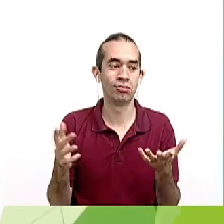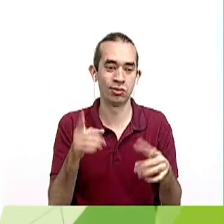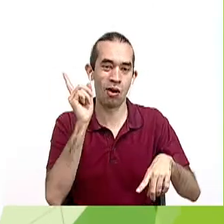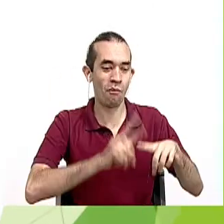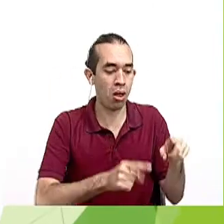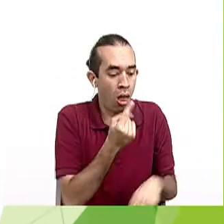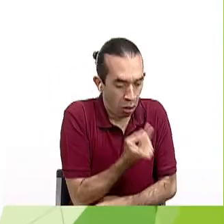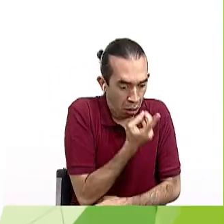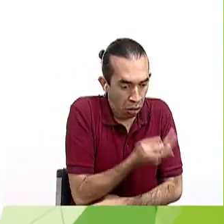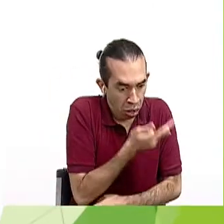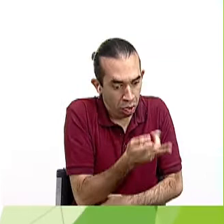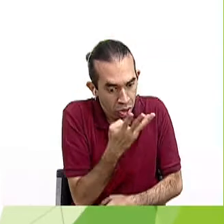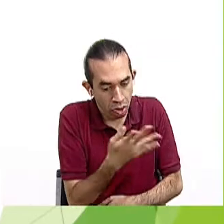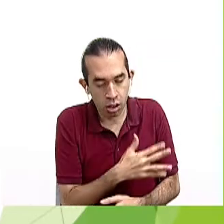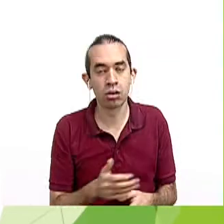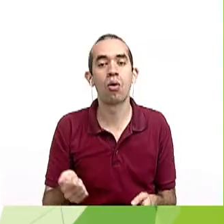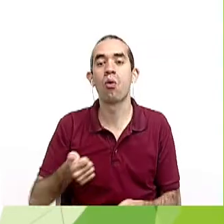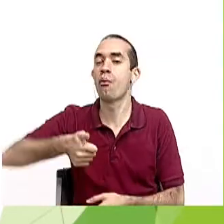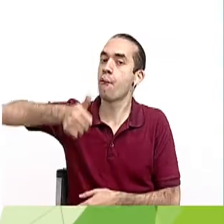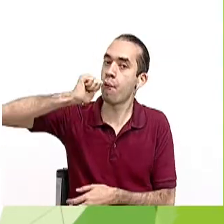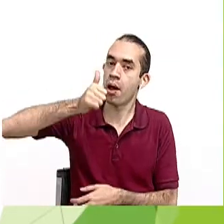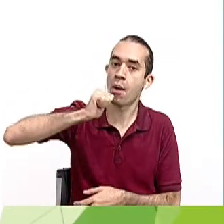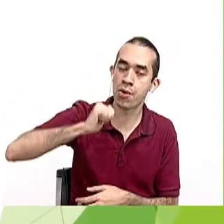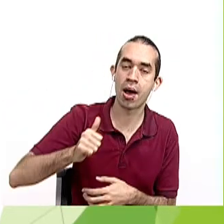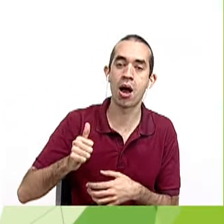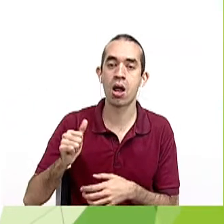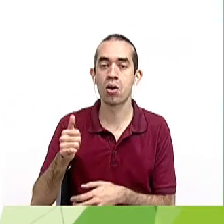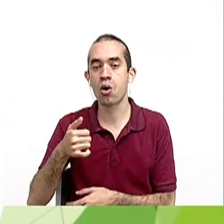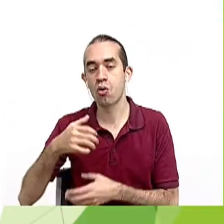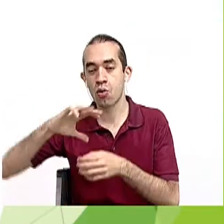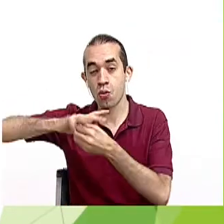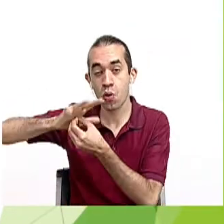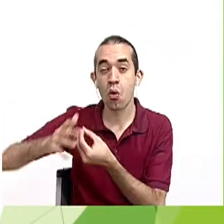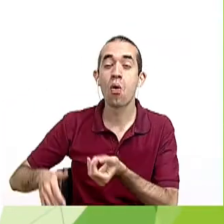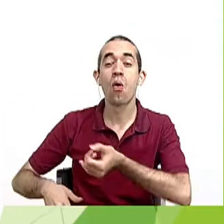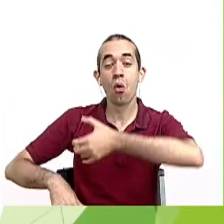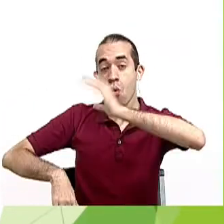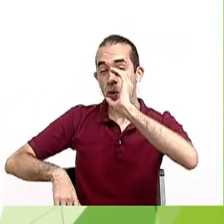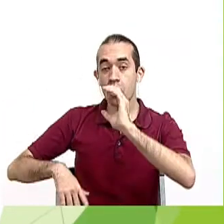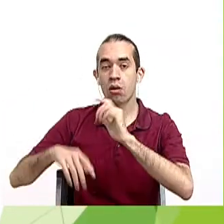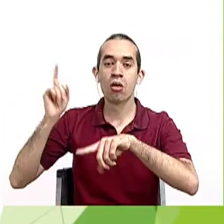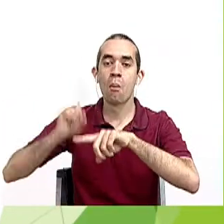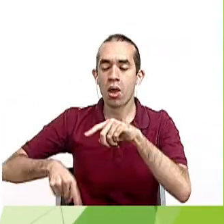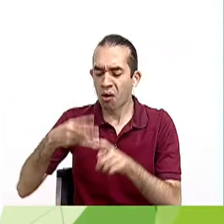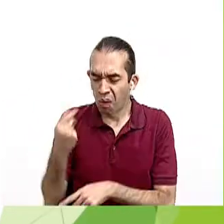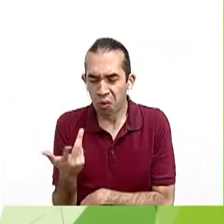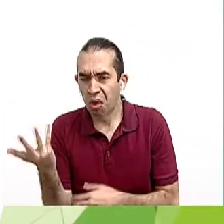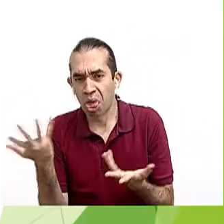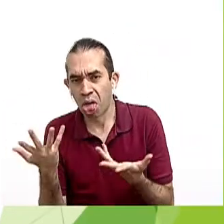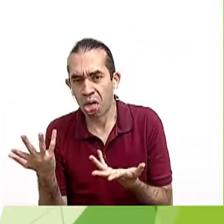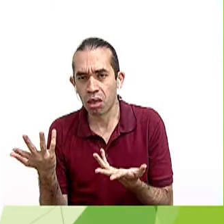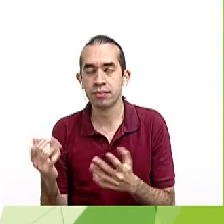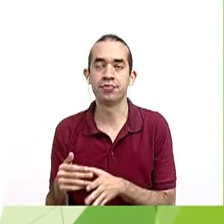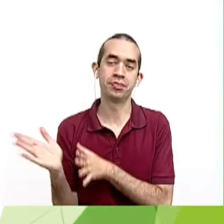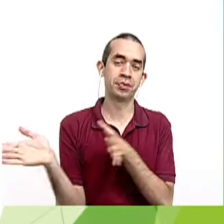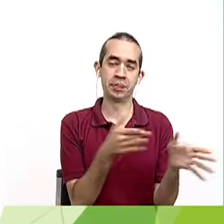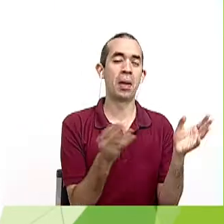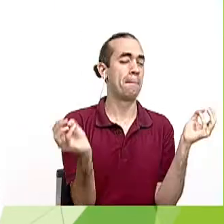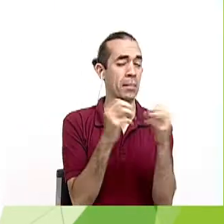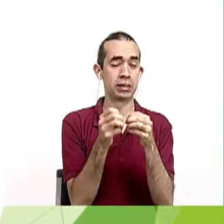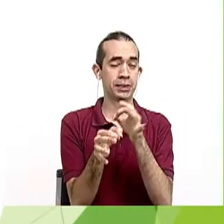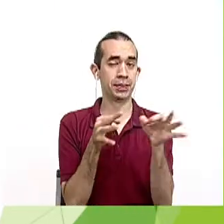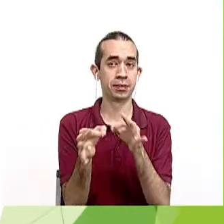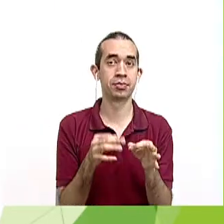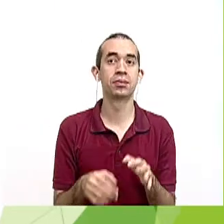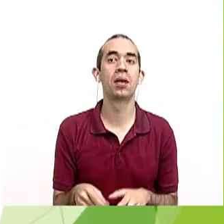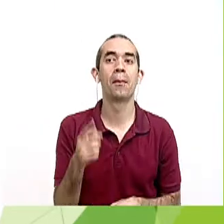as water or juice. Okay, next. More about uncountable nouns. We use the word